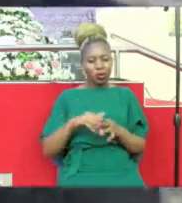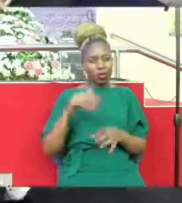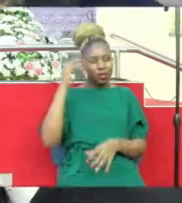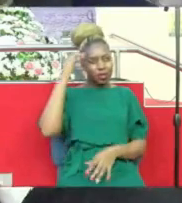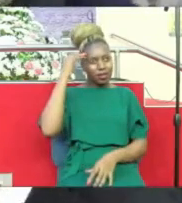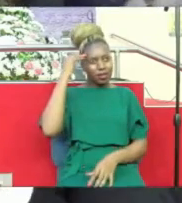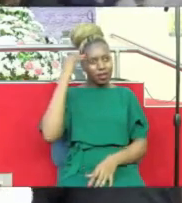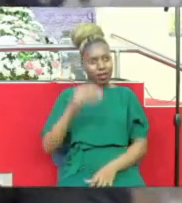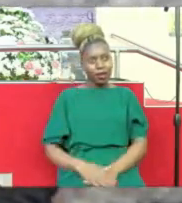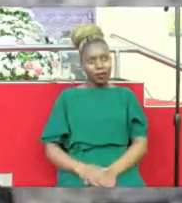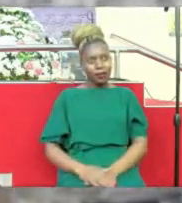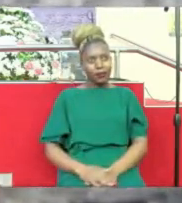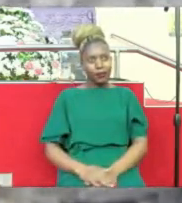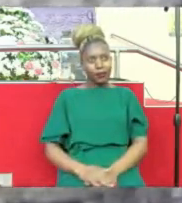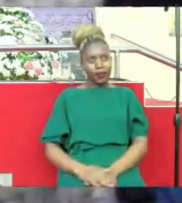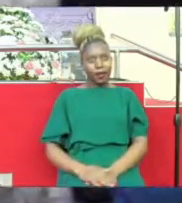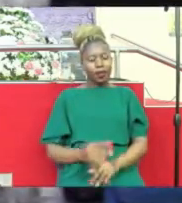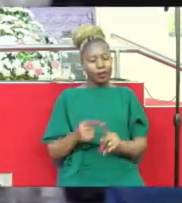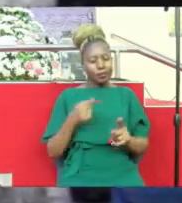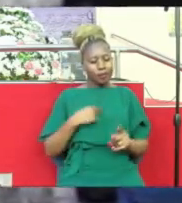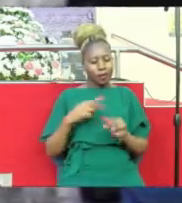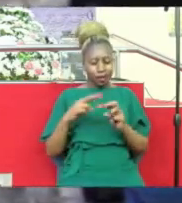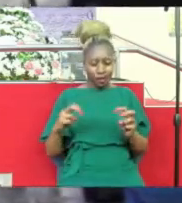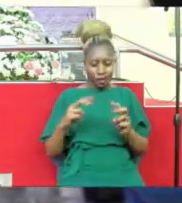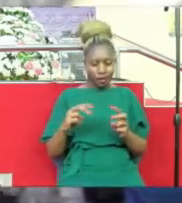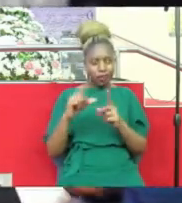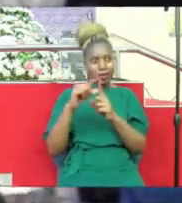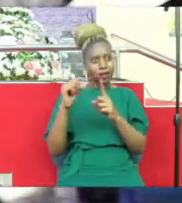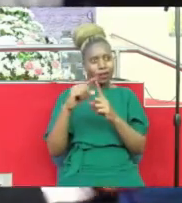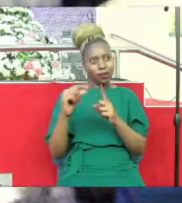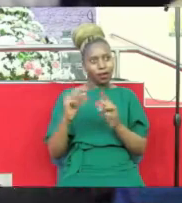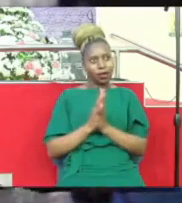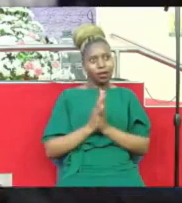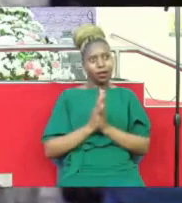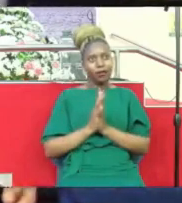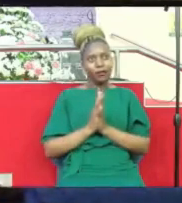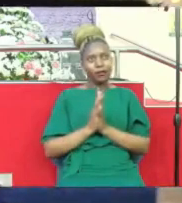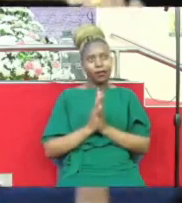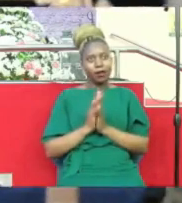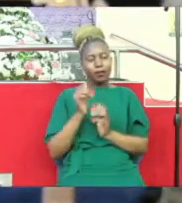I found the word that said, you have not given us a spirit of fear,